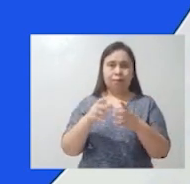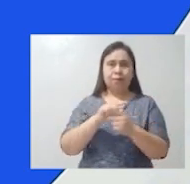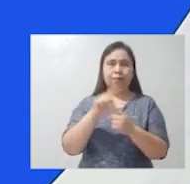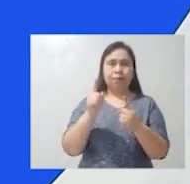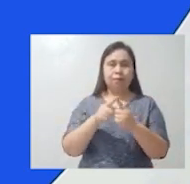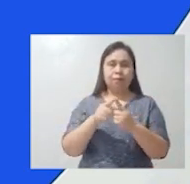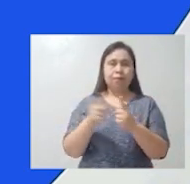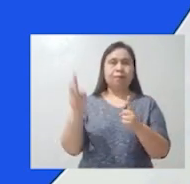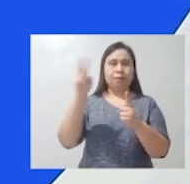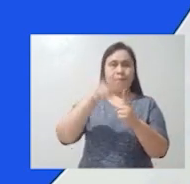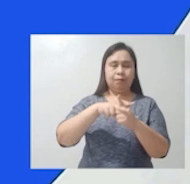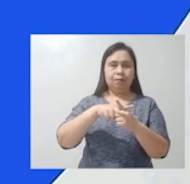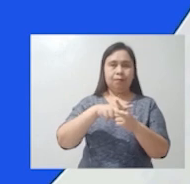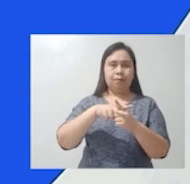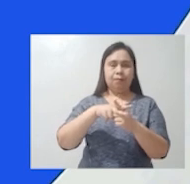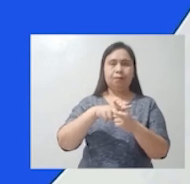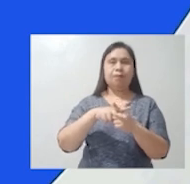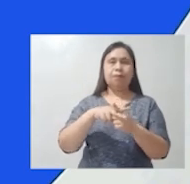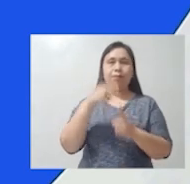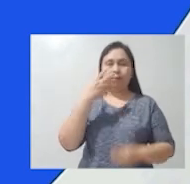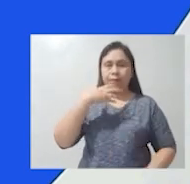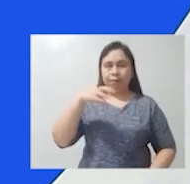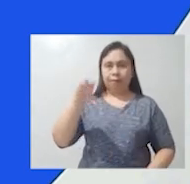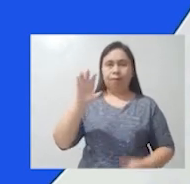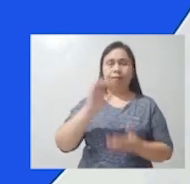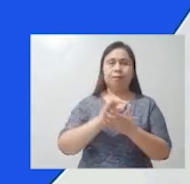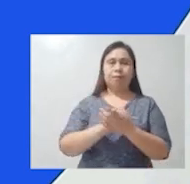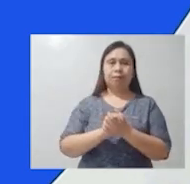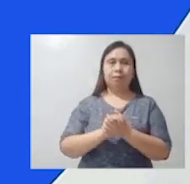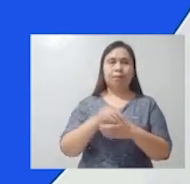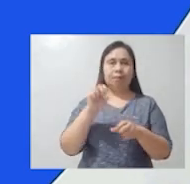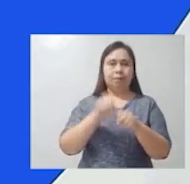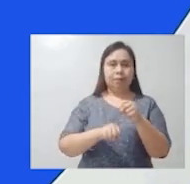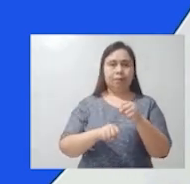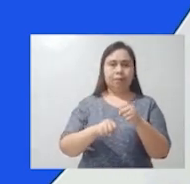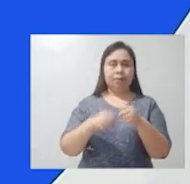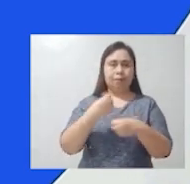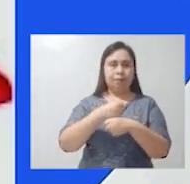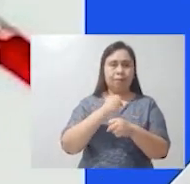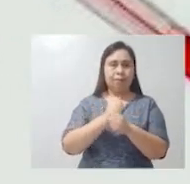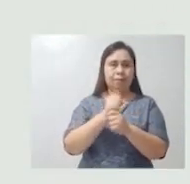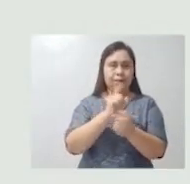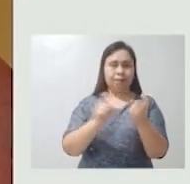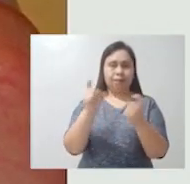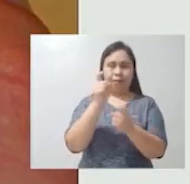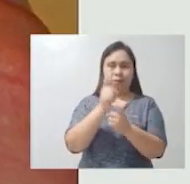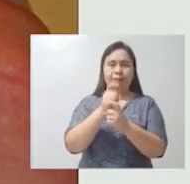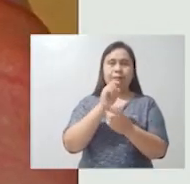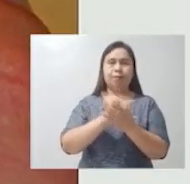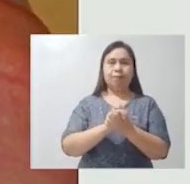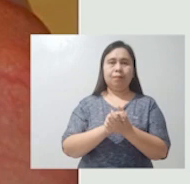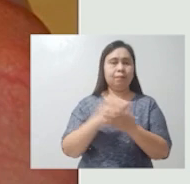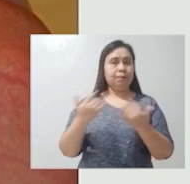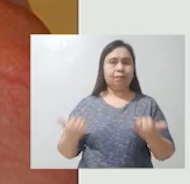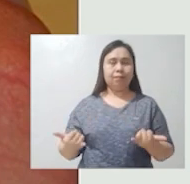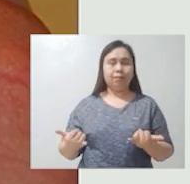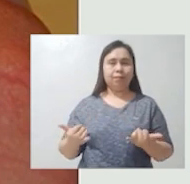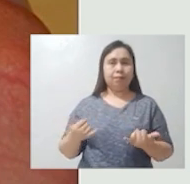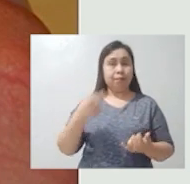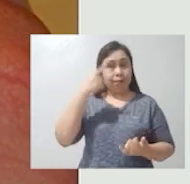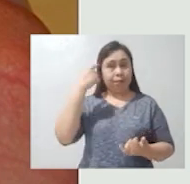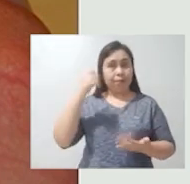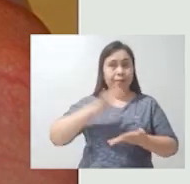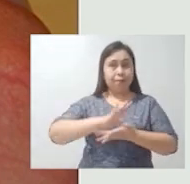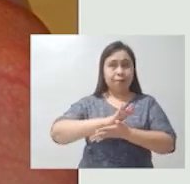thermometer are carefully calibrated to make accurate measurements. Nowadays, due to the